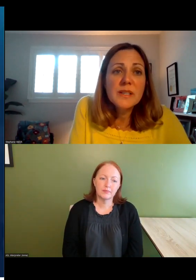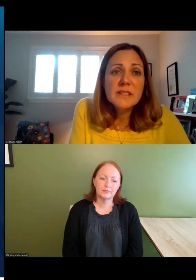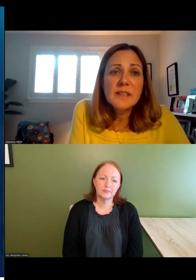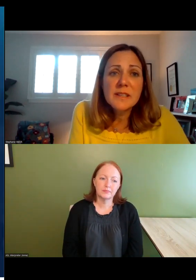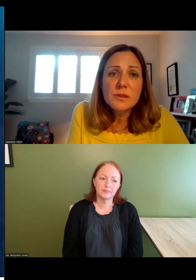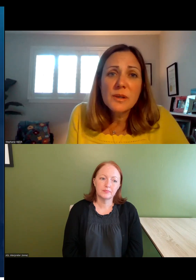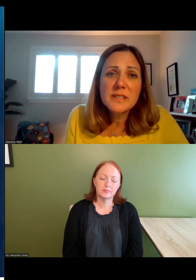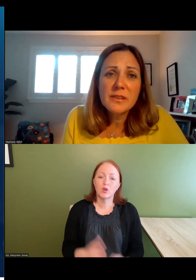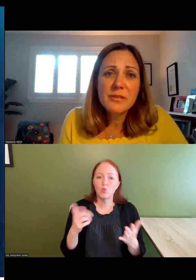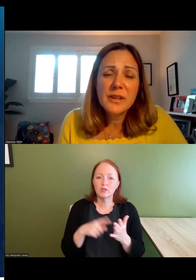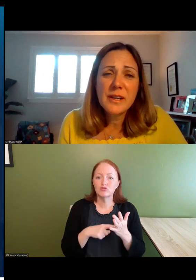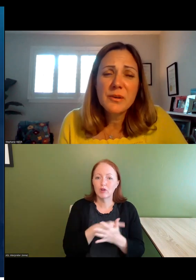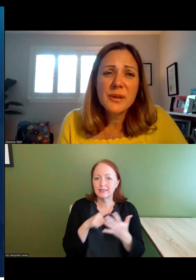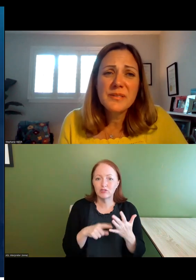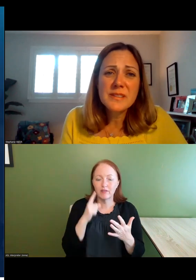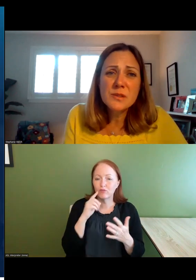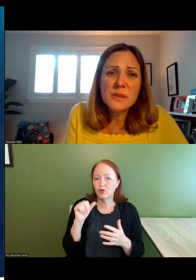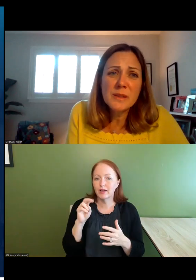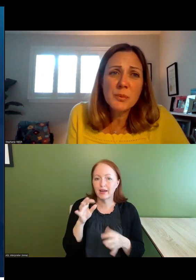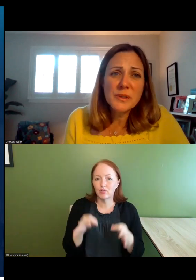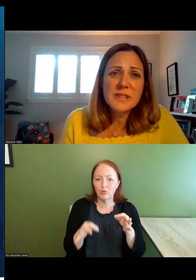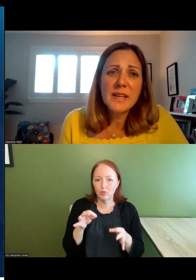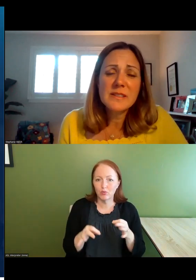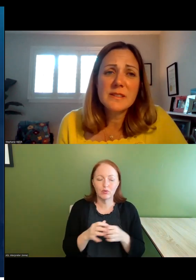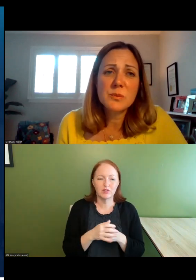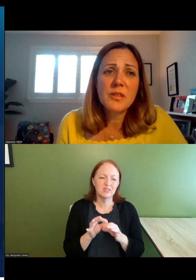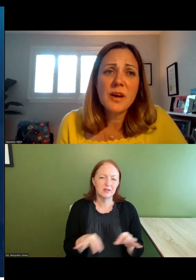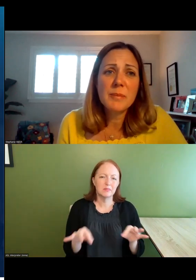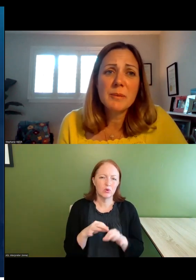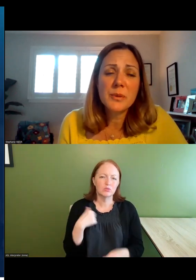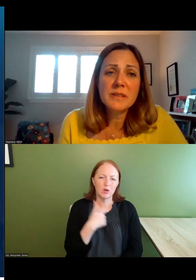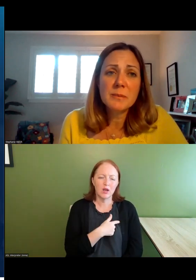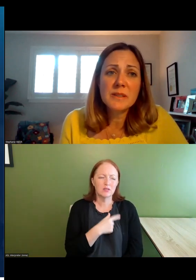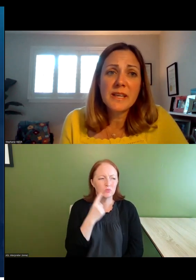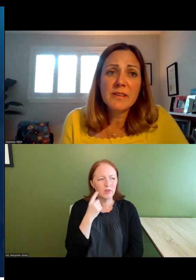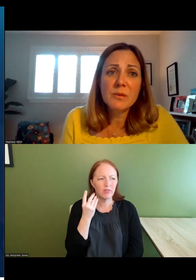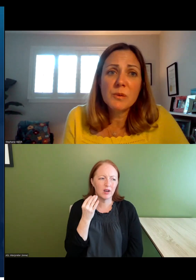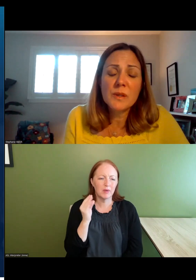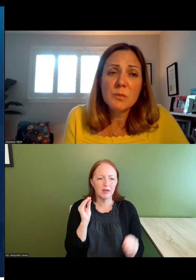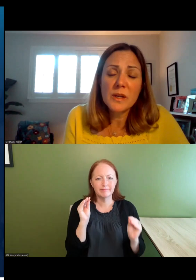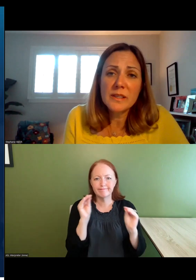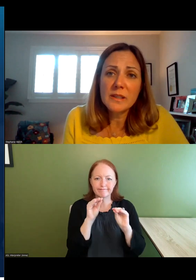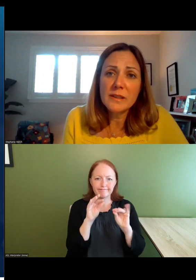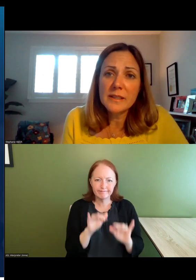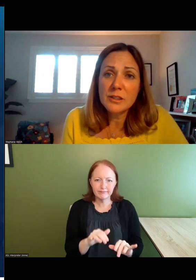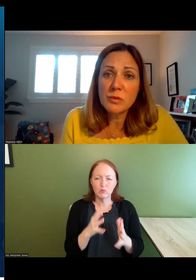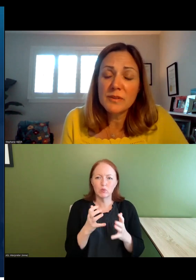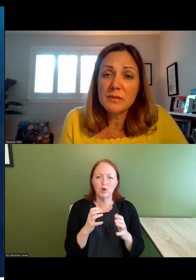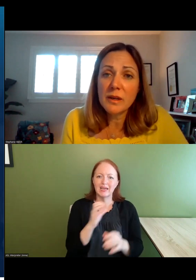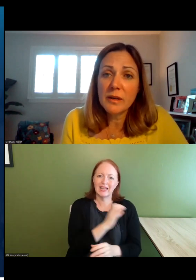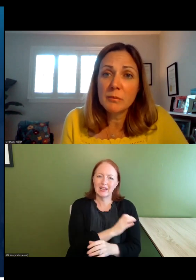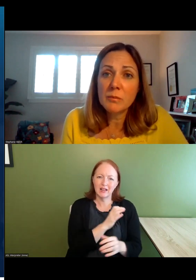So what is the clinical criteria for care court? This is really important to us as we thought about putting something together. We really wanted a